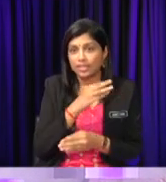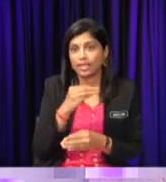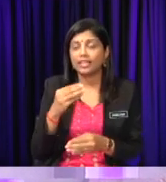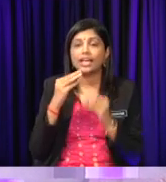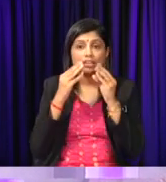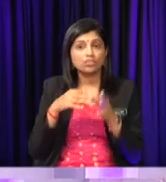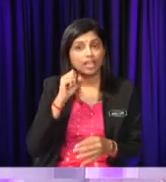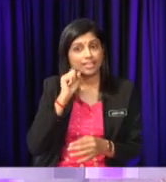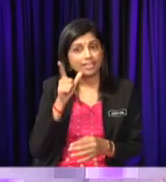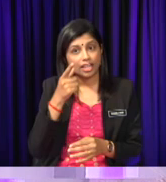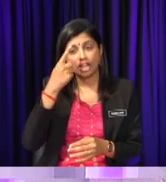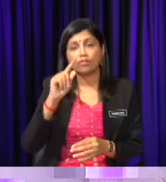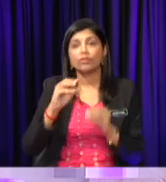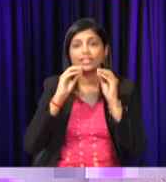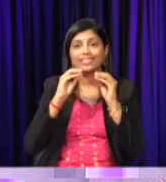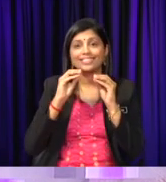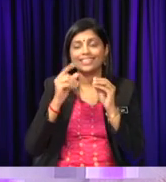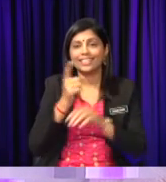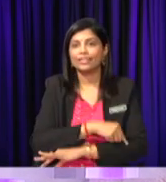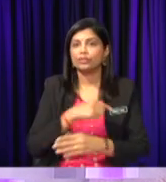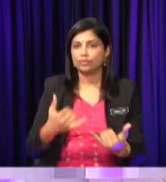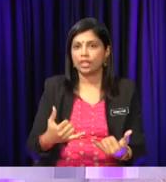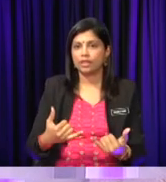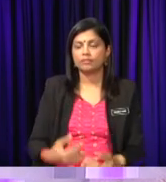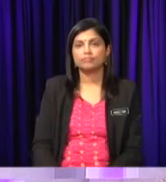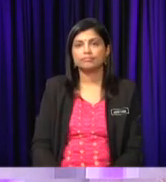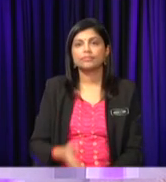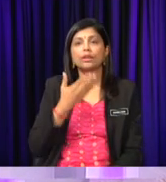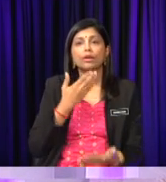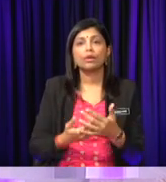Inggeris test, good luck to you, especially in your